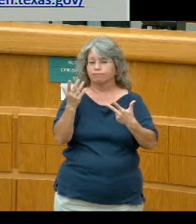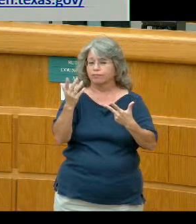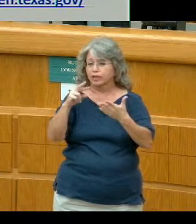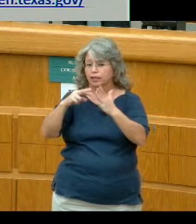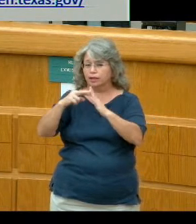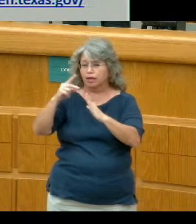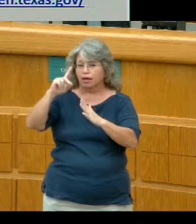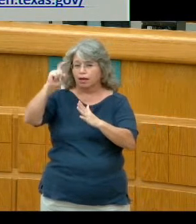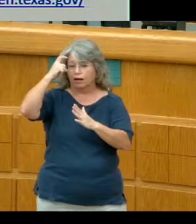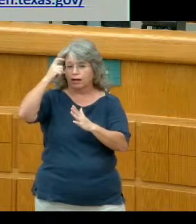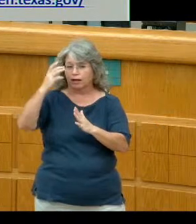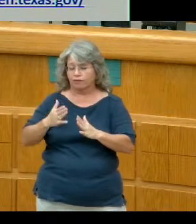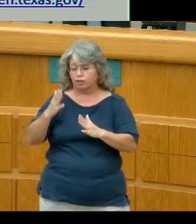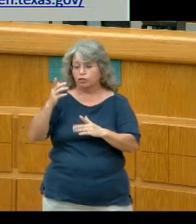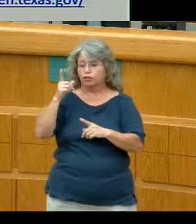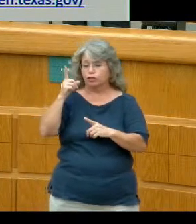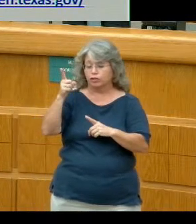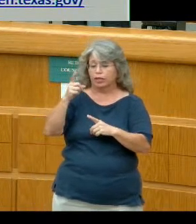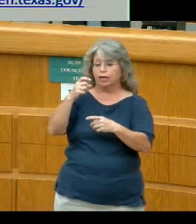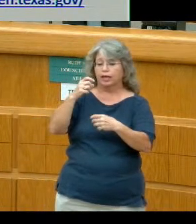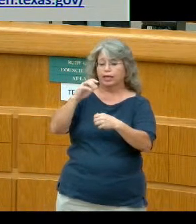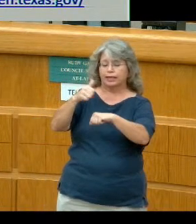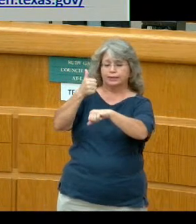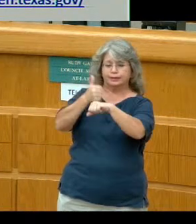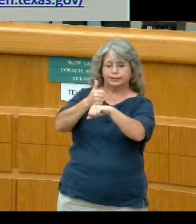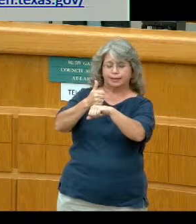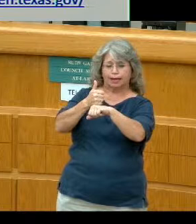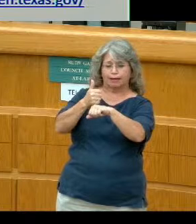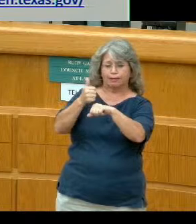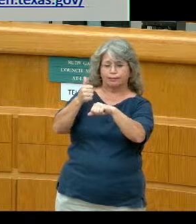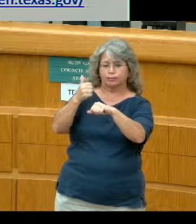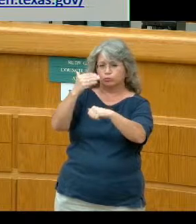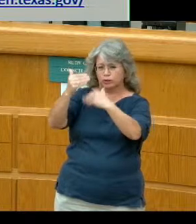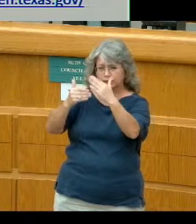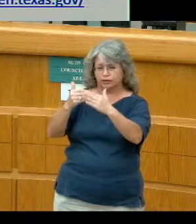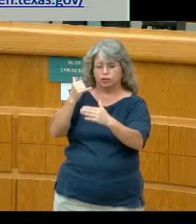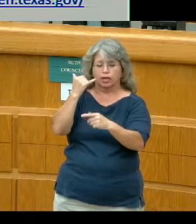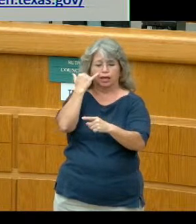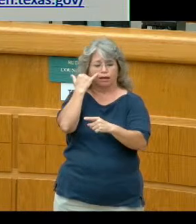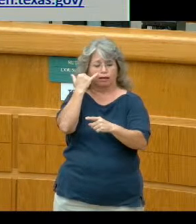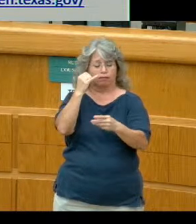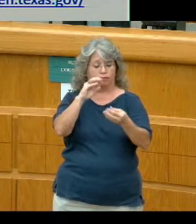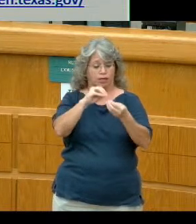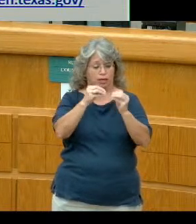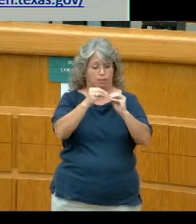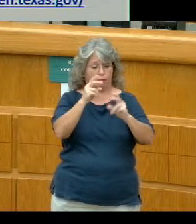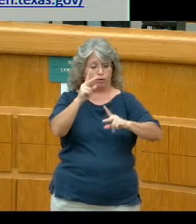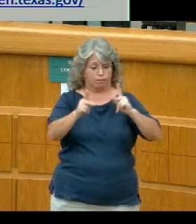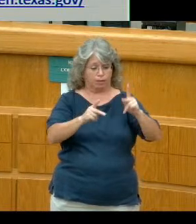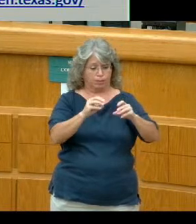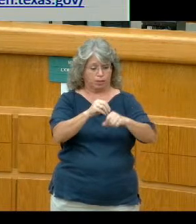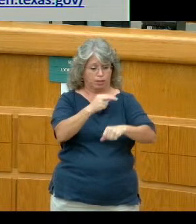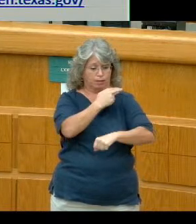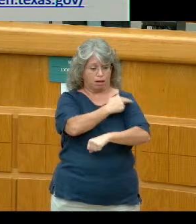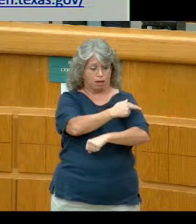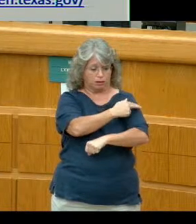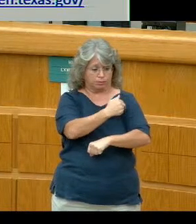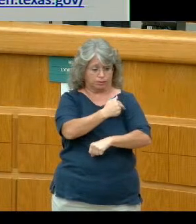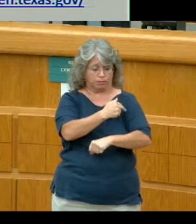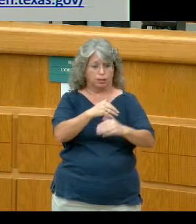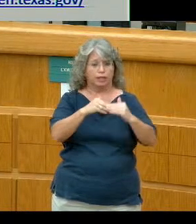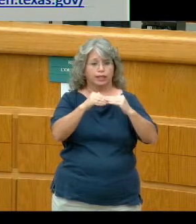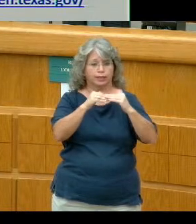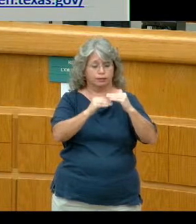working now is the governor's made an algorithm where if the amount of people in our hospitals is